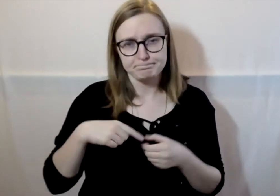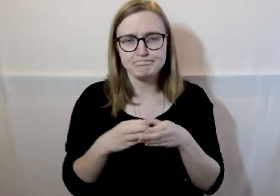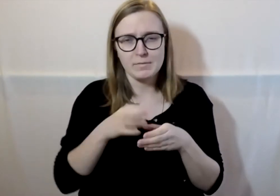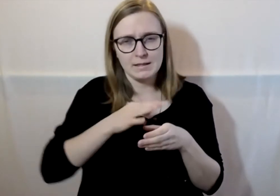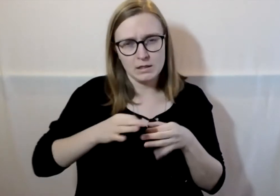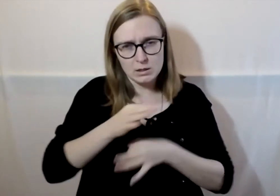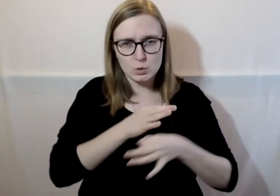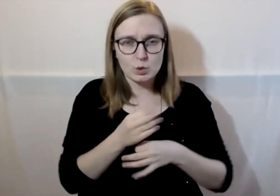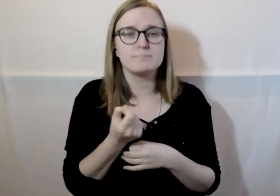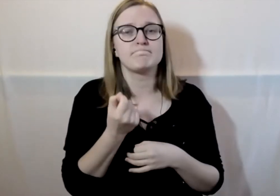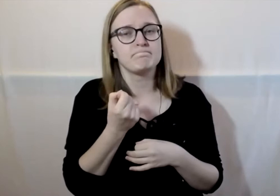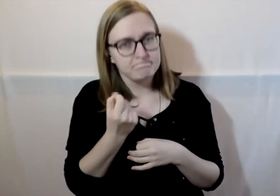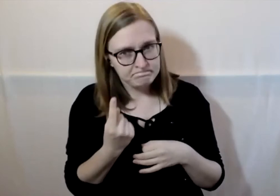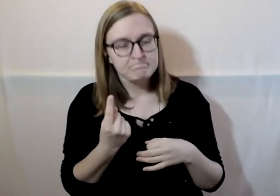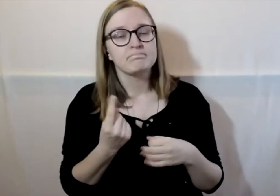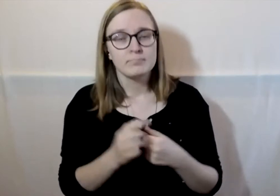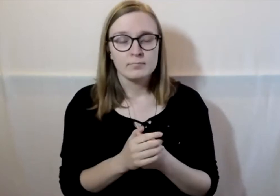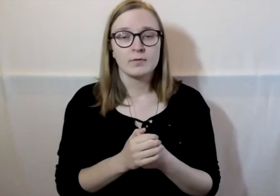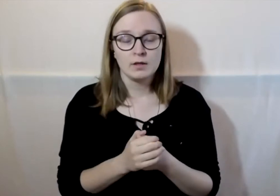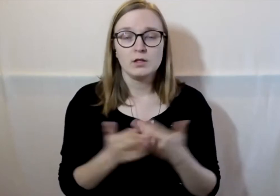very important to make the